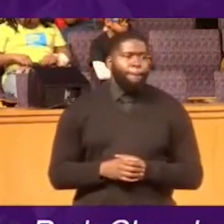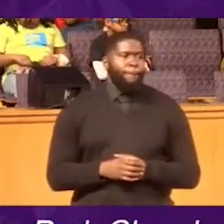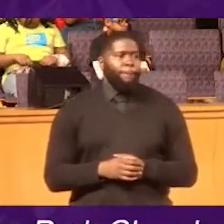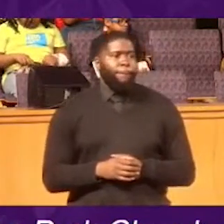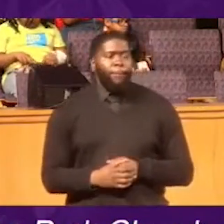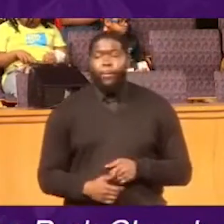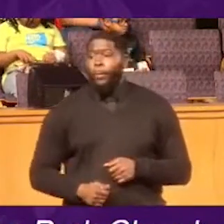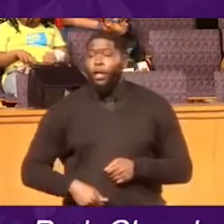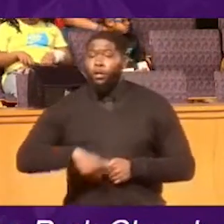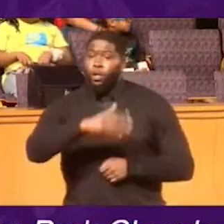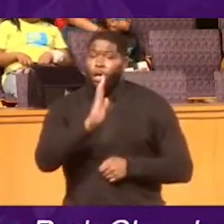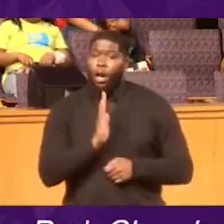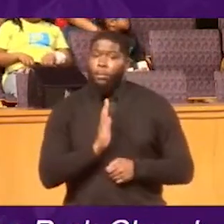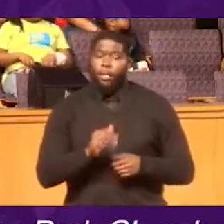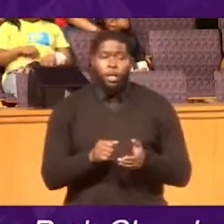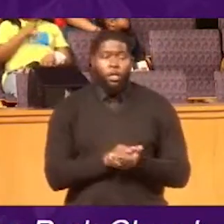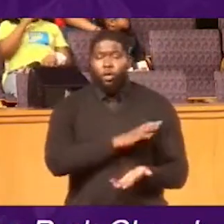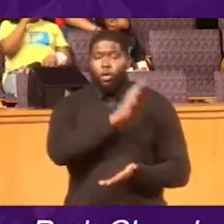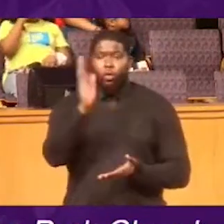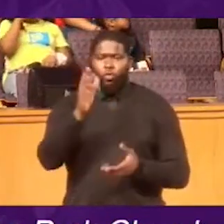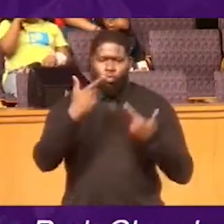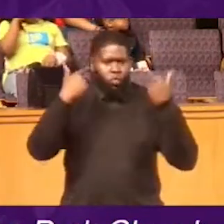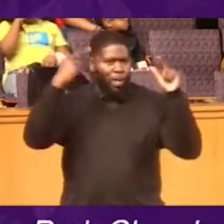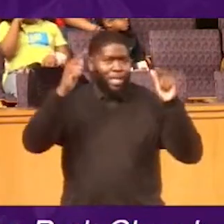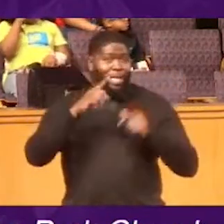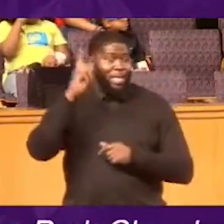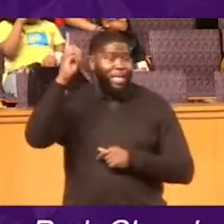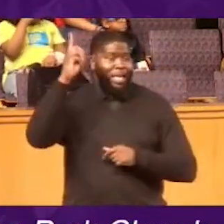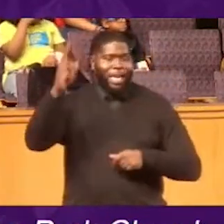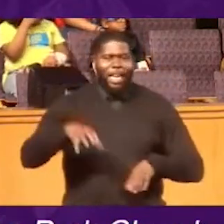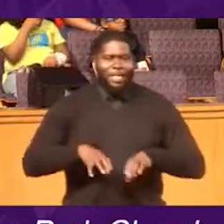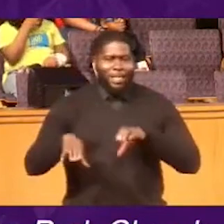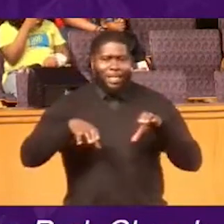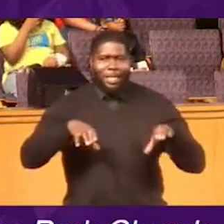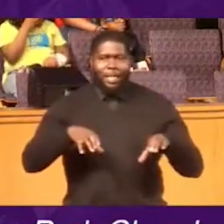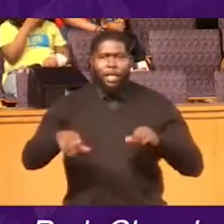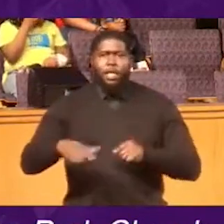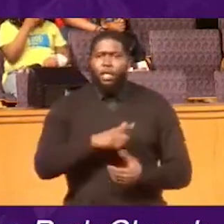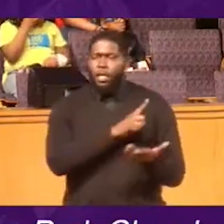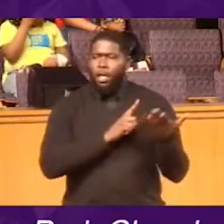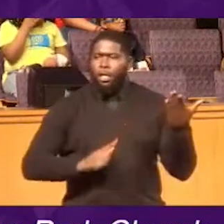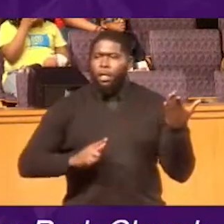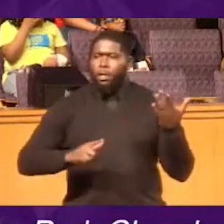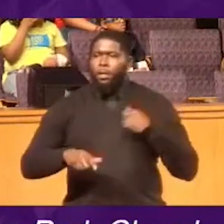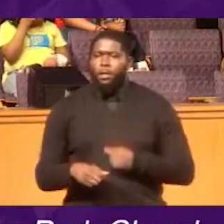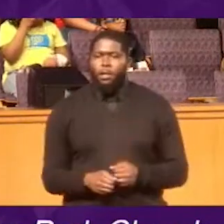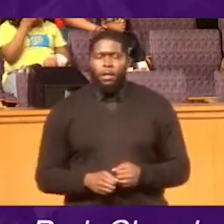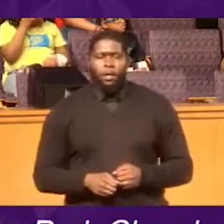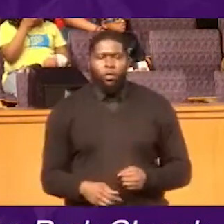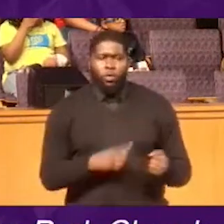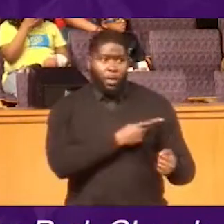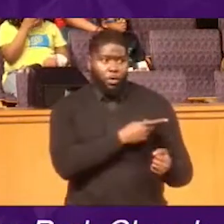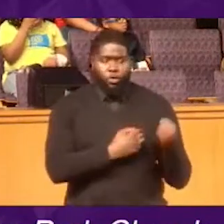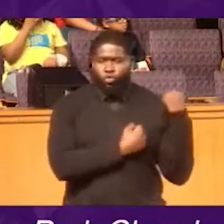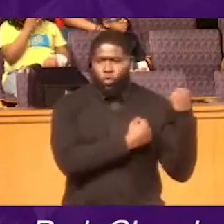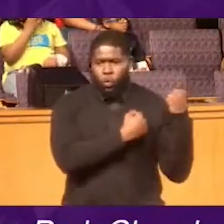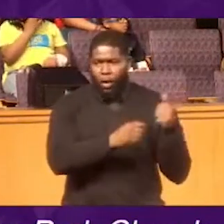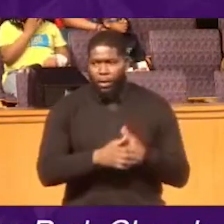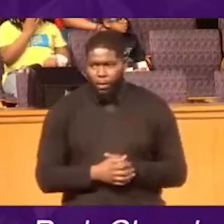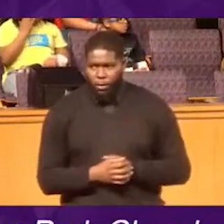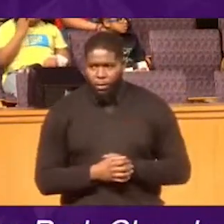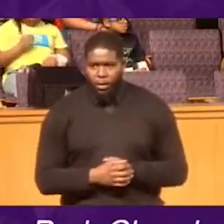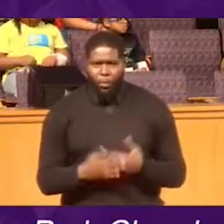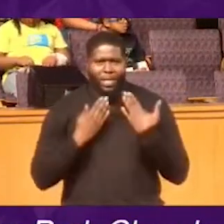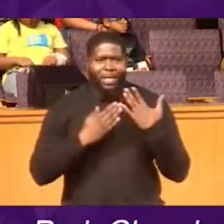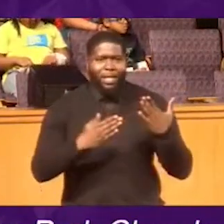To God be the glory, great things he has done, for it's truly the Lord who has been my strength. I just want to